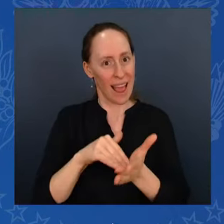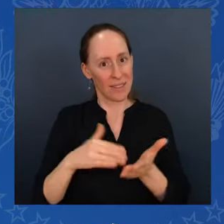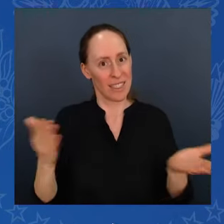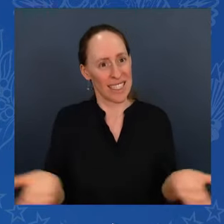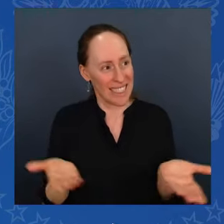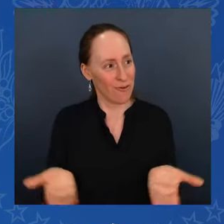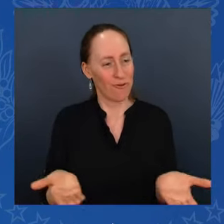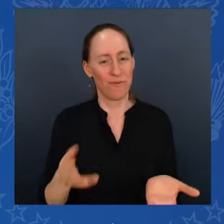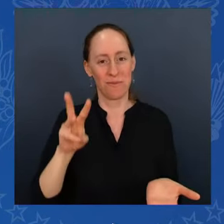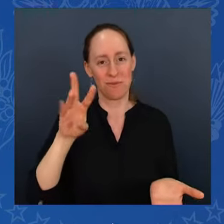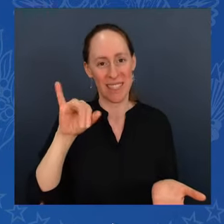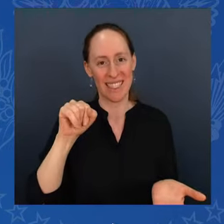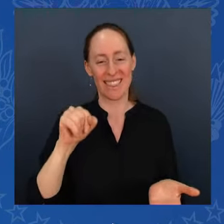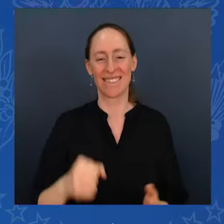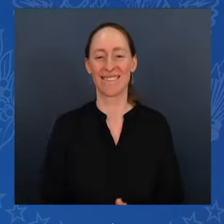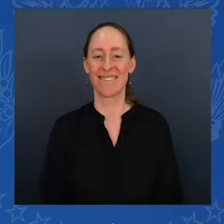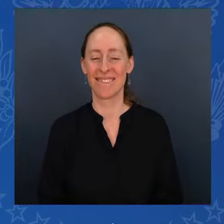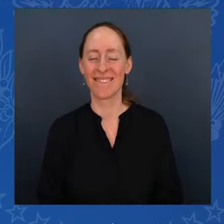Because of our reforms,